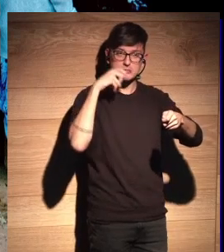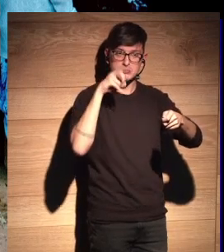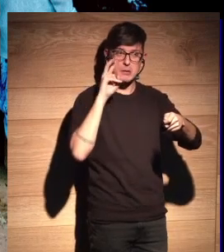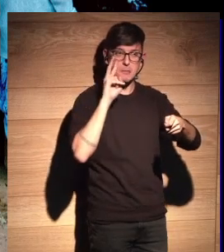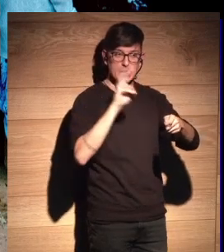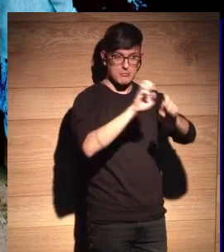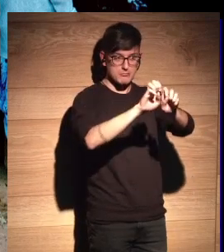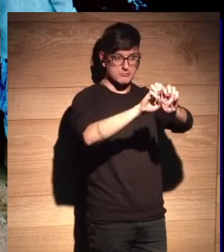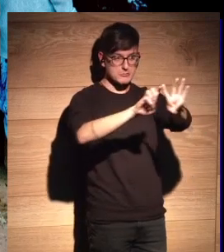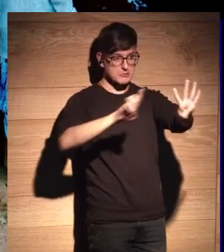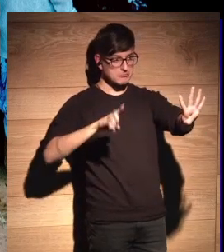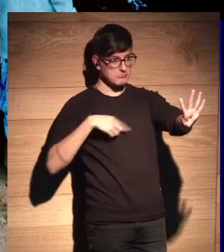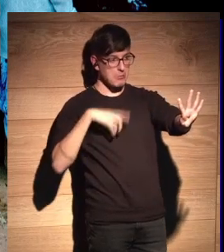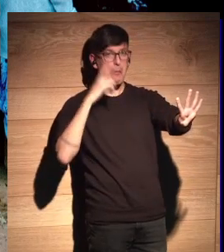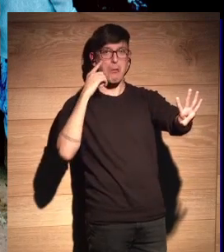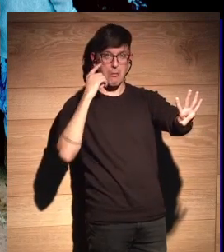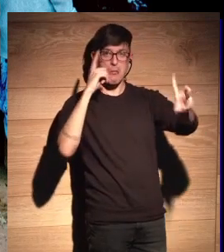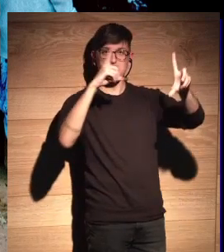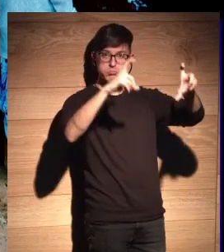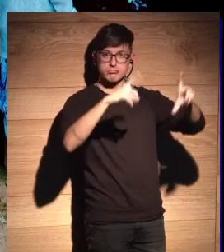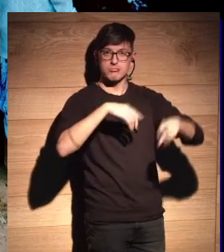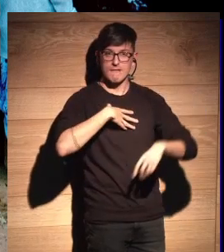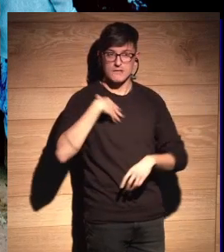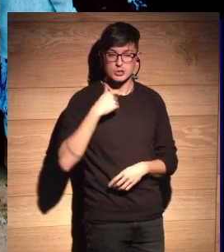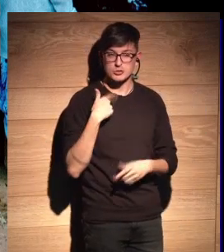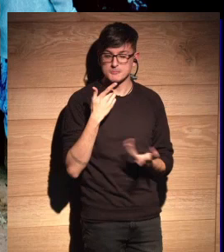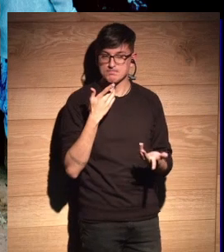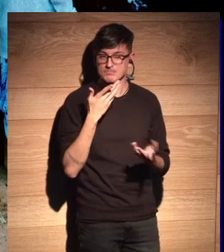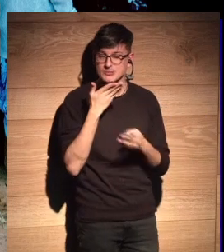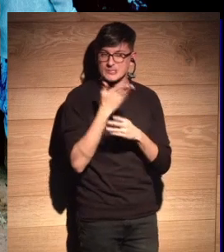though I haven't walked up to each woman and said, can I have your permission?